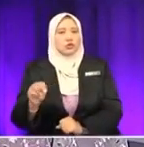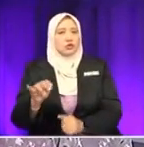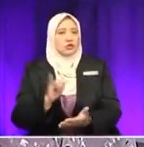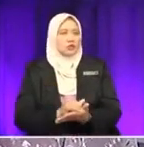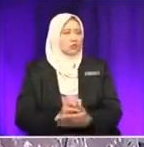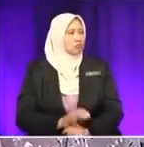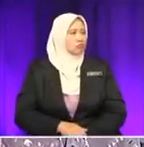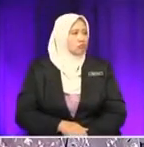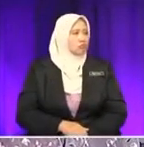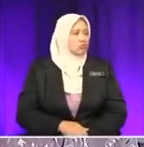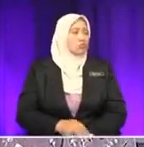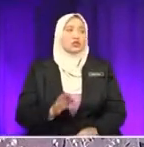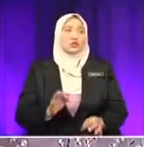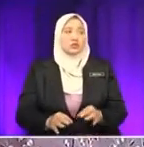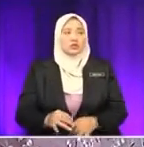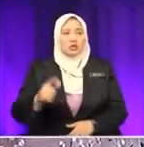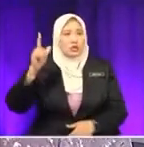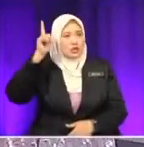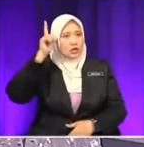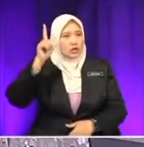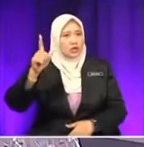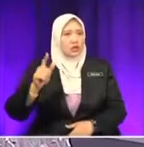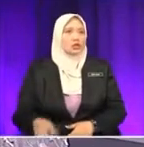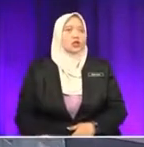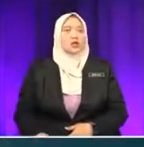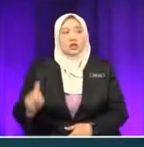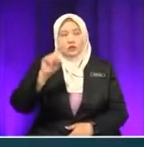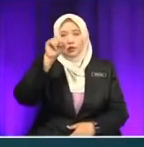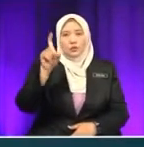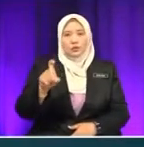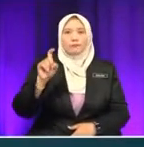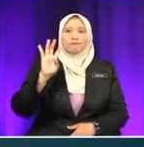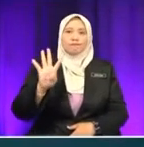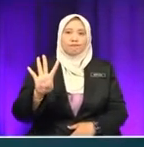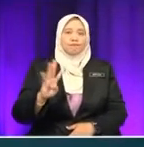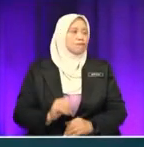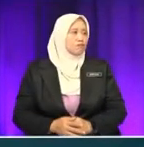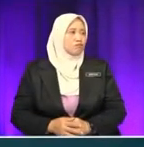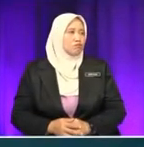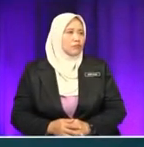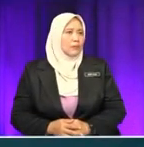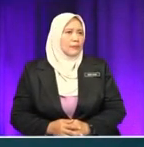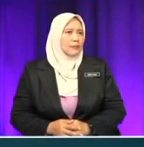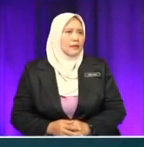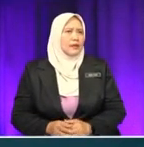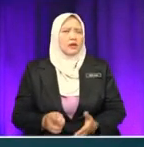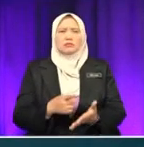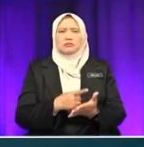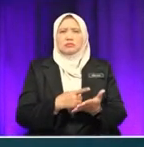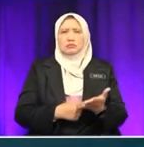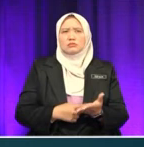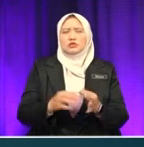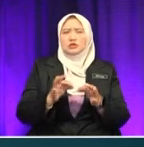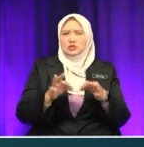can you please answer the last question, Hasif? Suggest ways to properly manage one's health. Okay, Hasif, what kind of question is this,